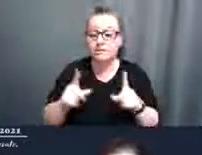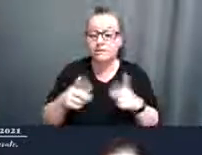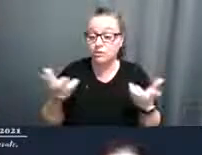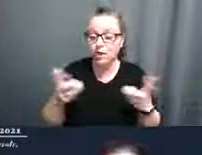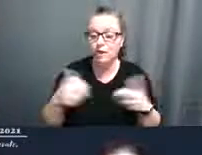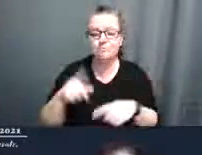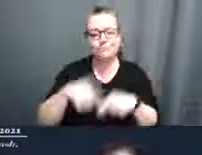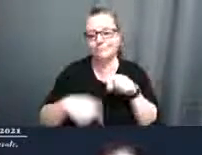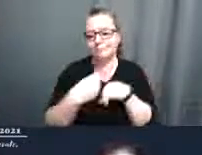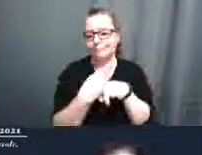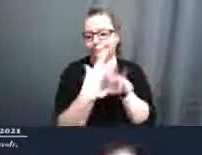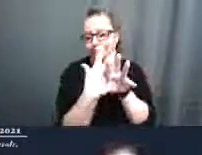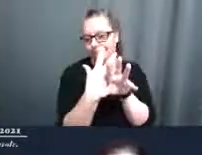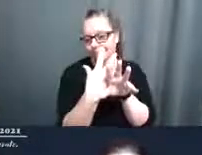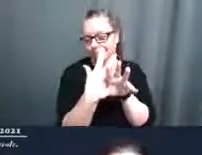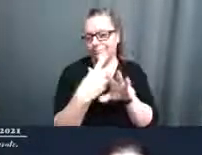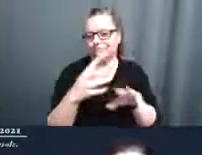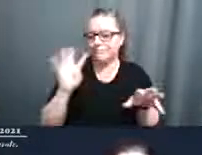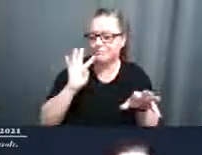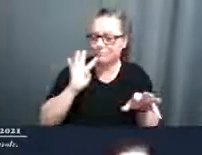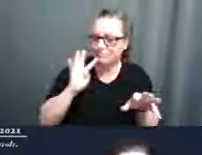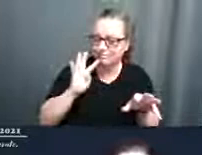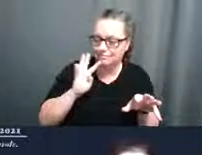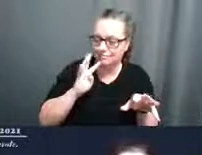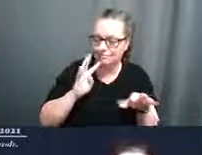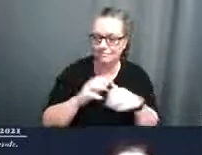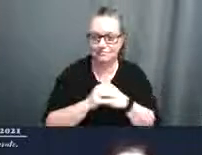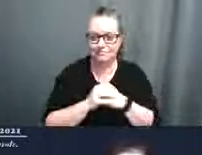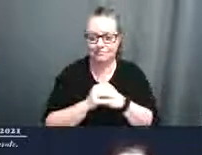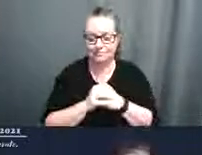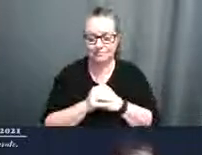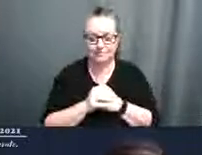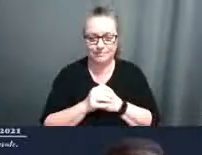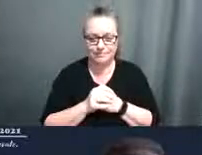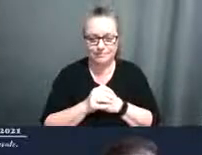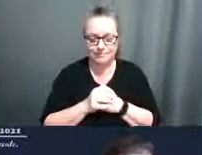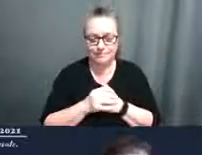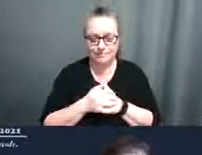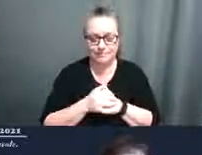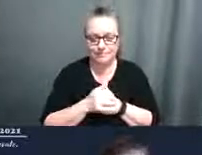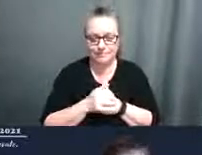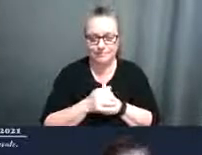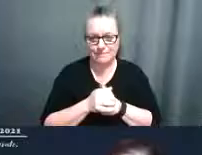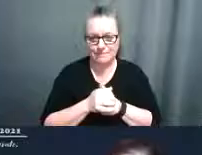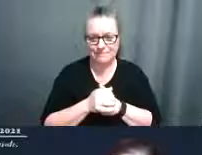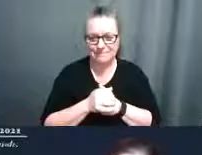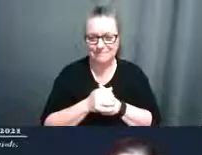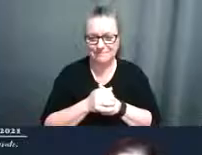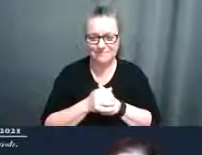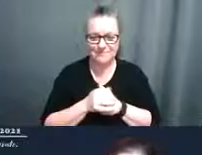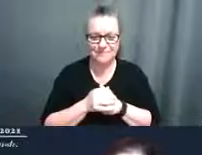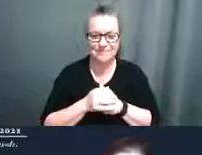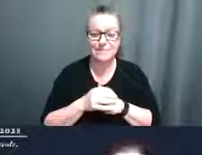be able to talk or have your video visible.